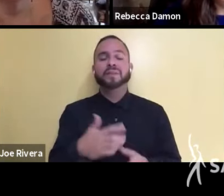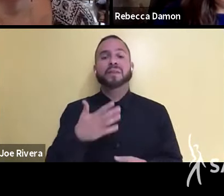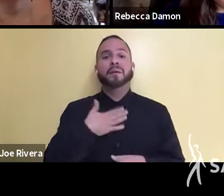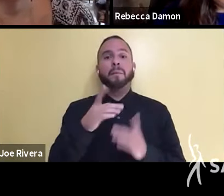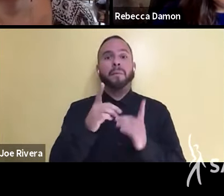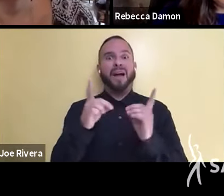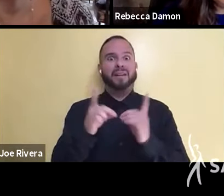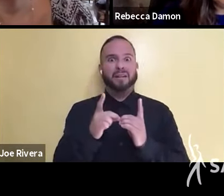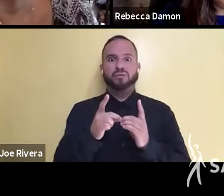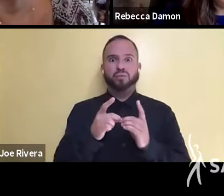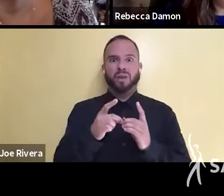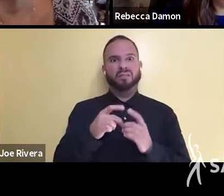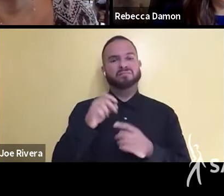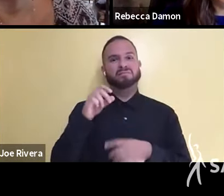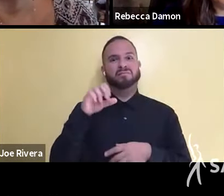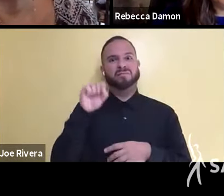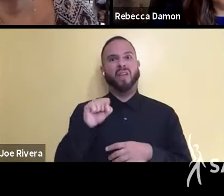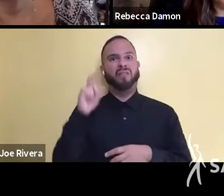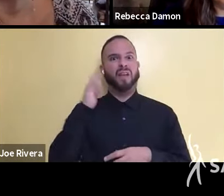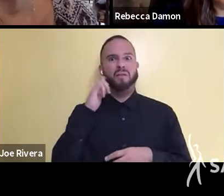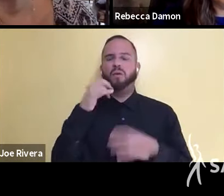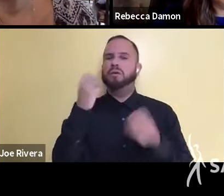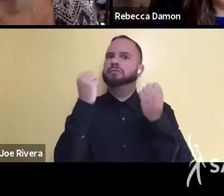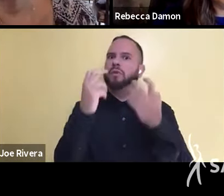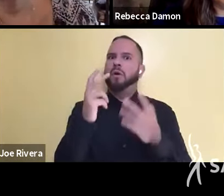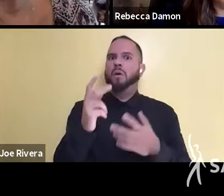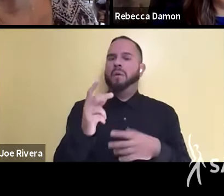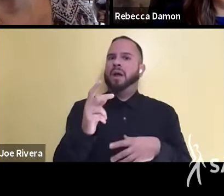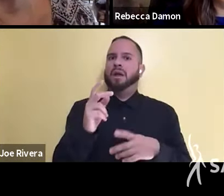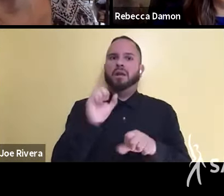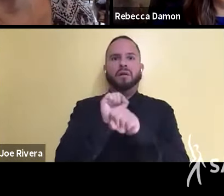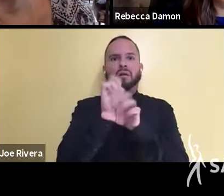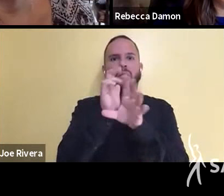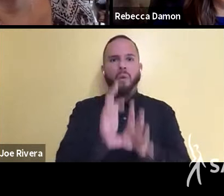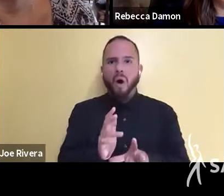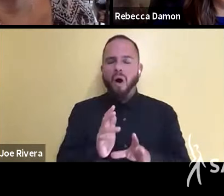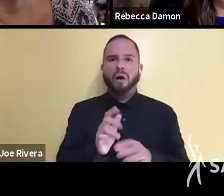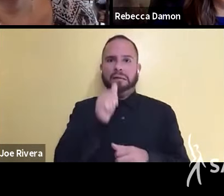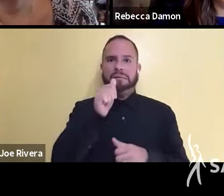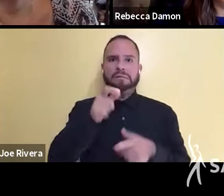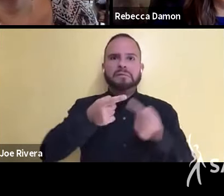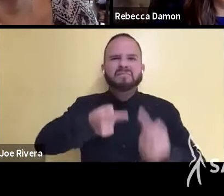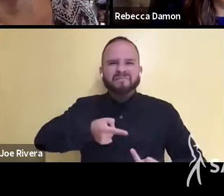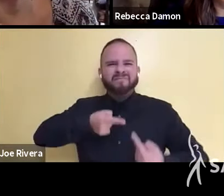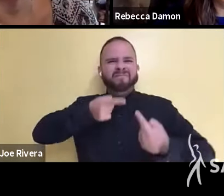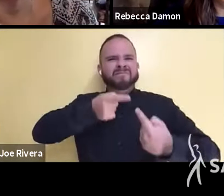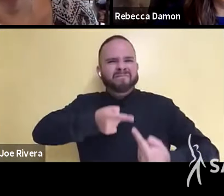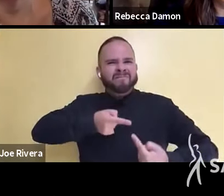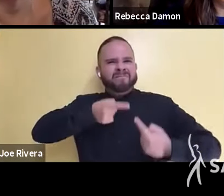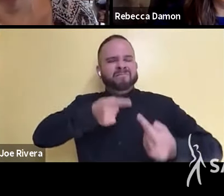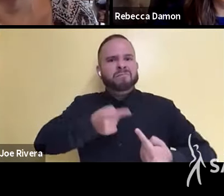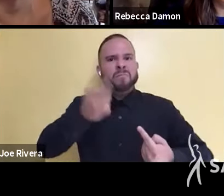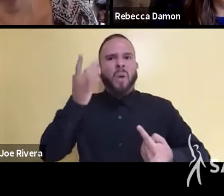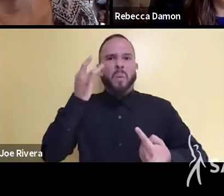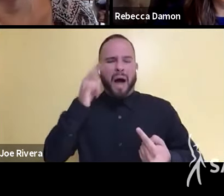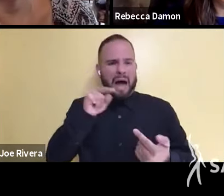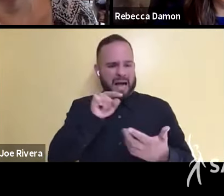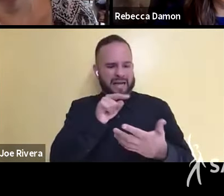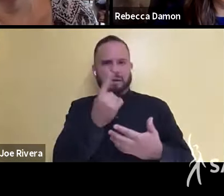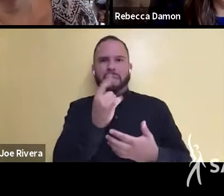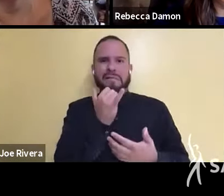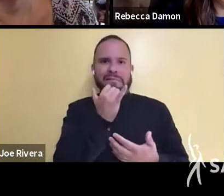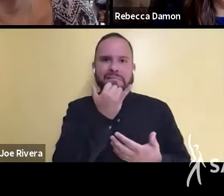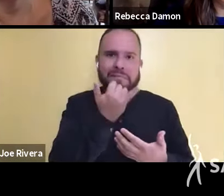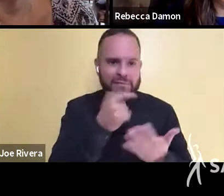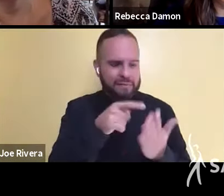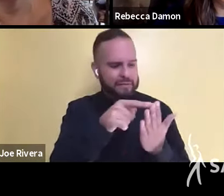many of these types of workers who are struggling to make ends meet because of this glitch. Actors who may